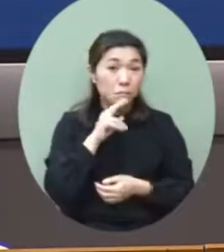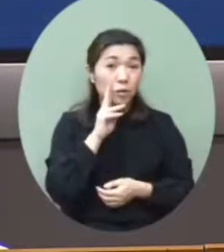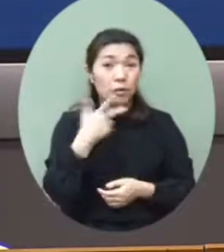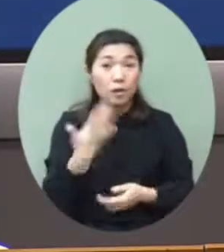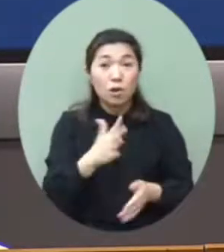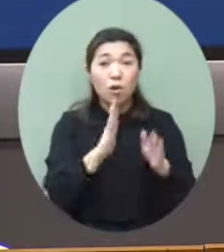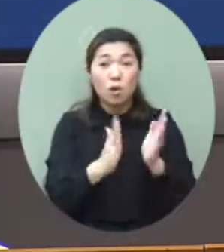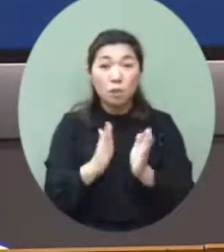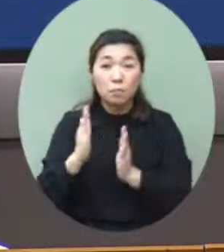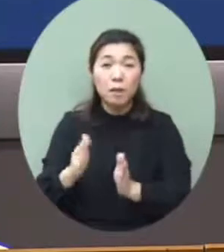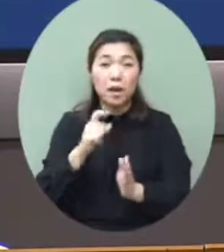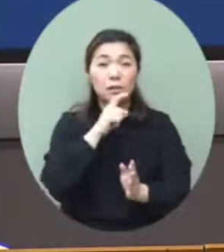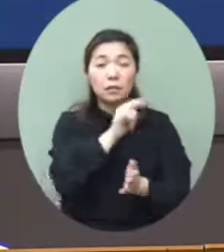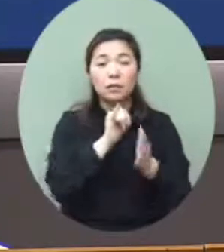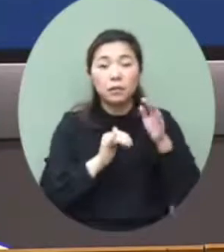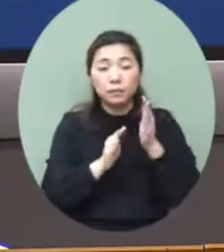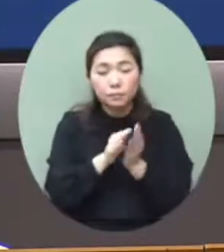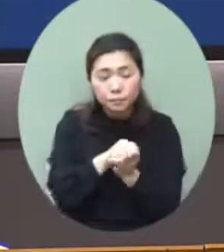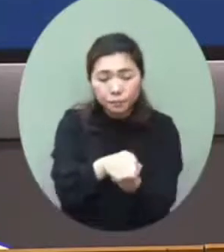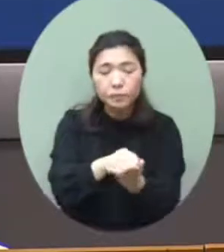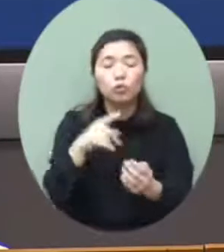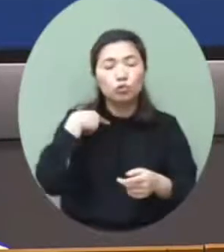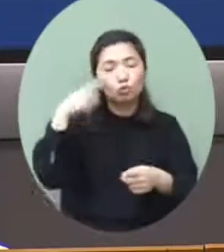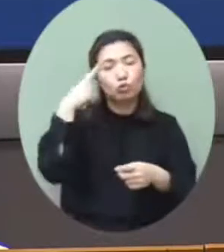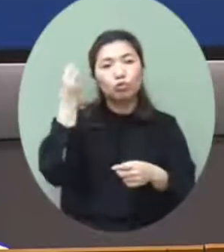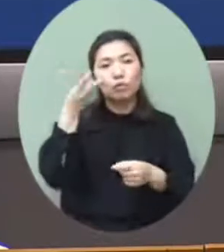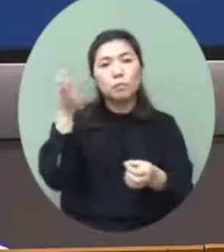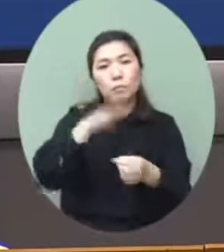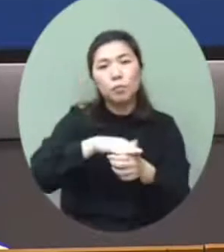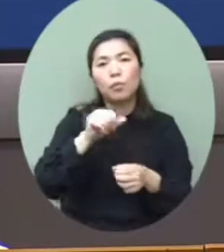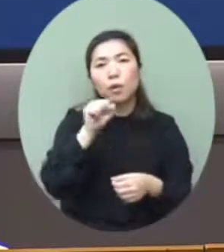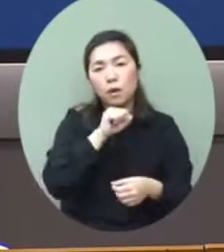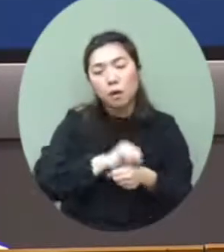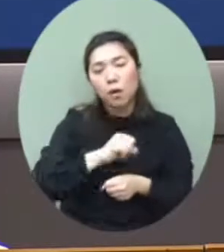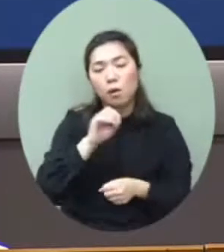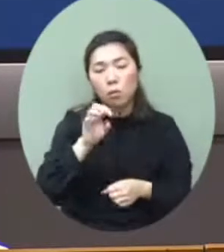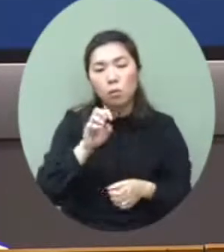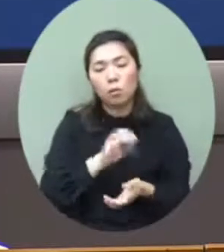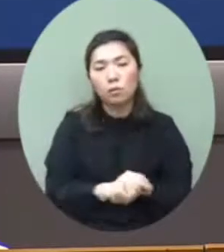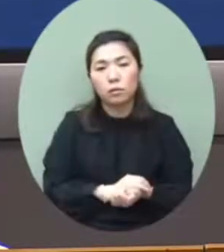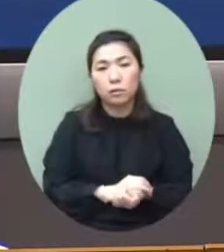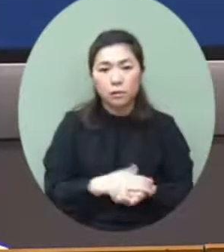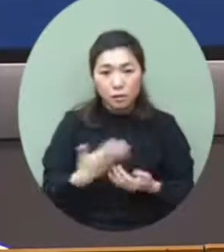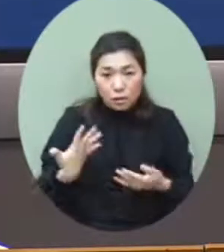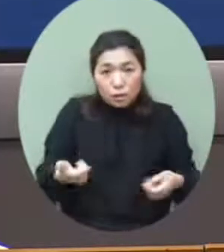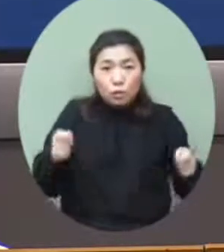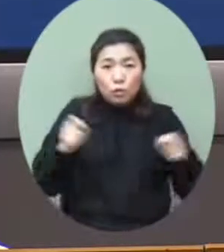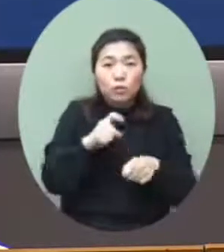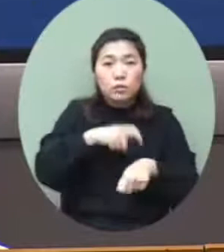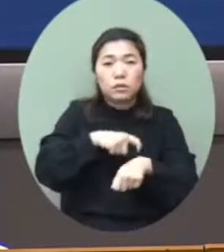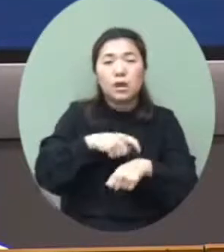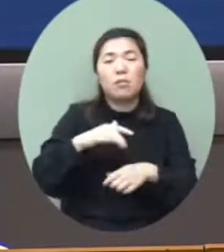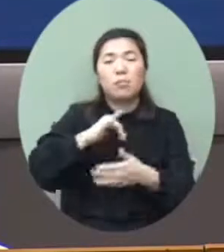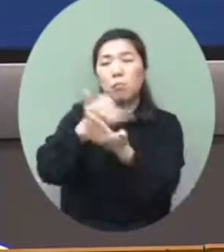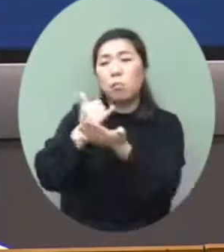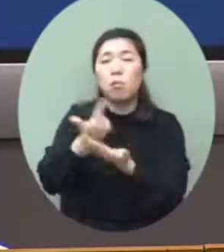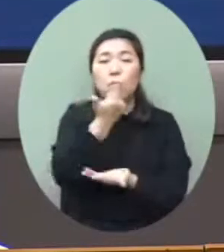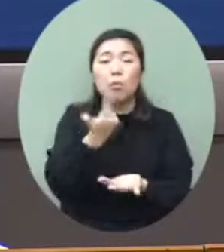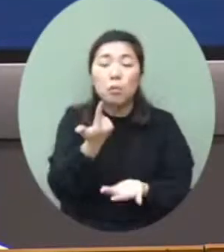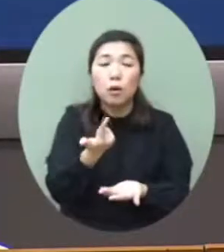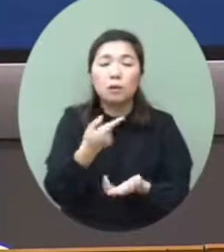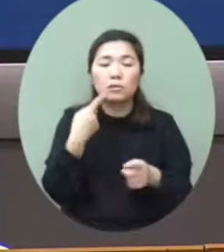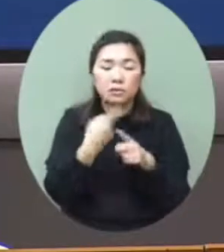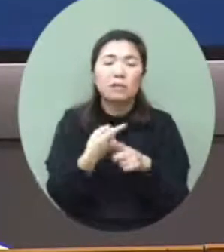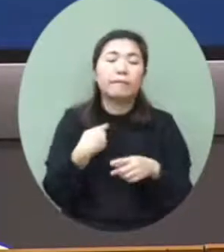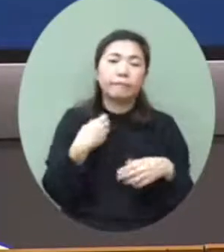arise. Since you asked about the arrangement for the deceased, now, within such